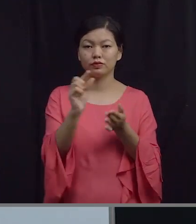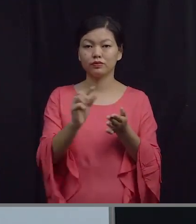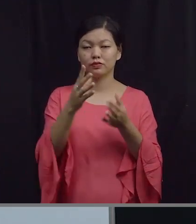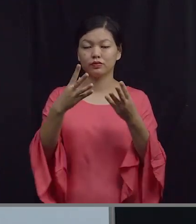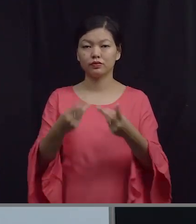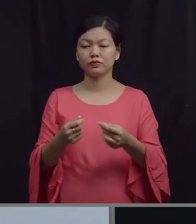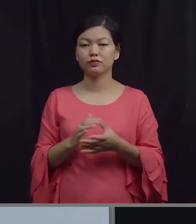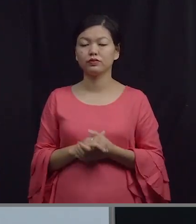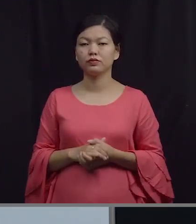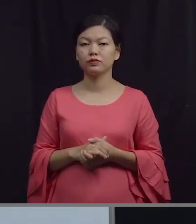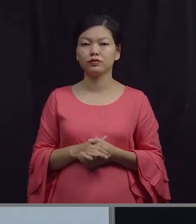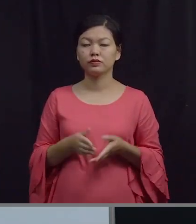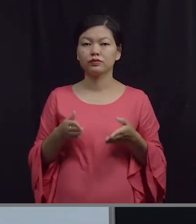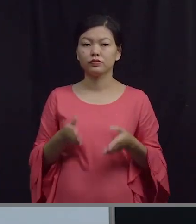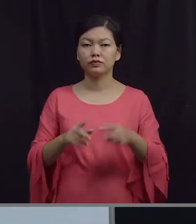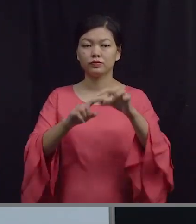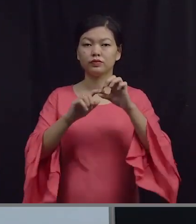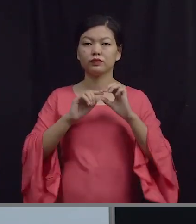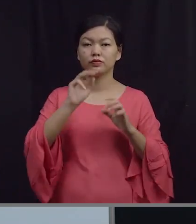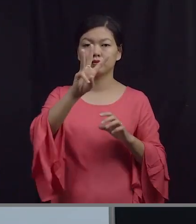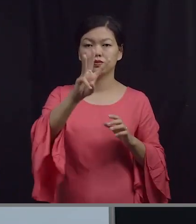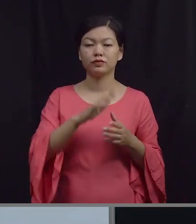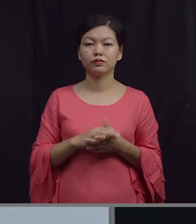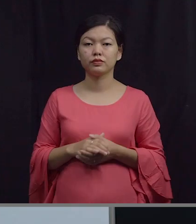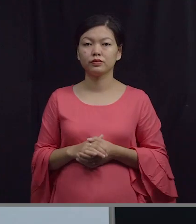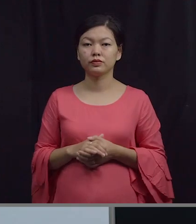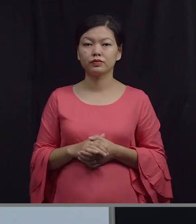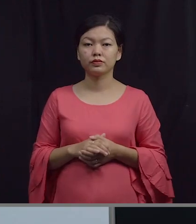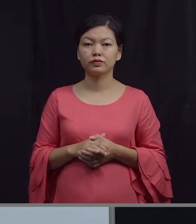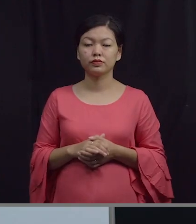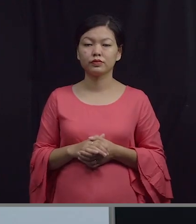Okay. So now, so question number 3,